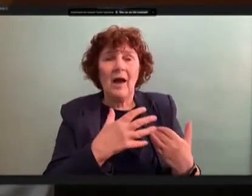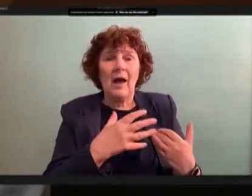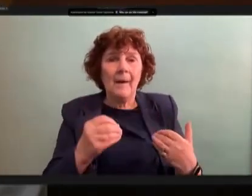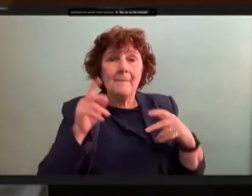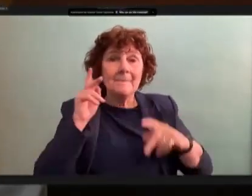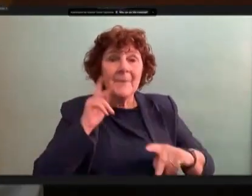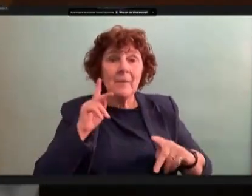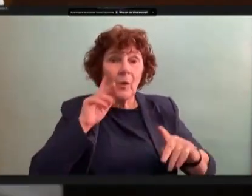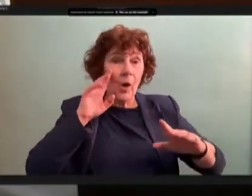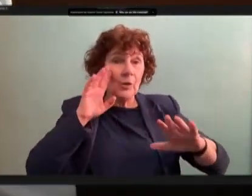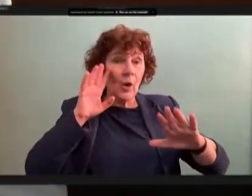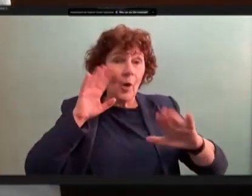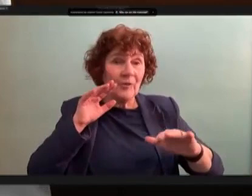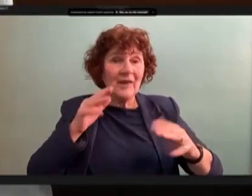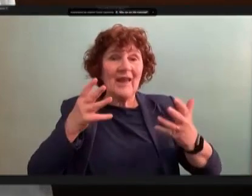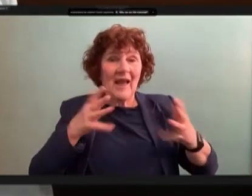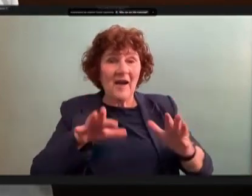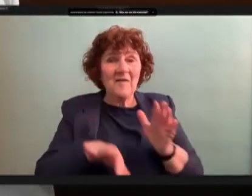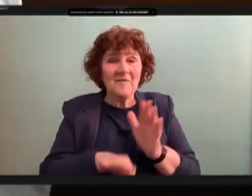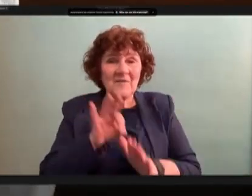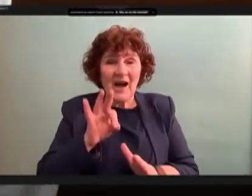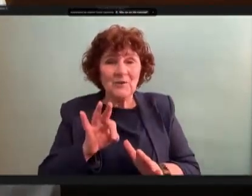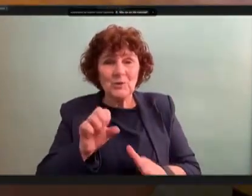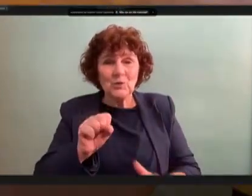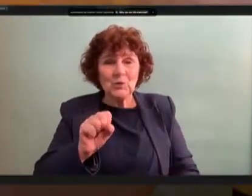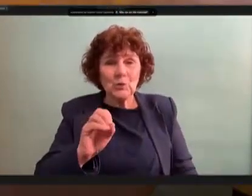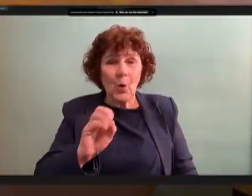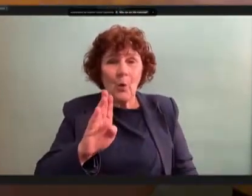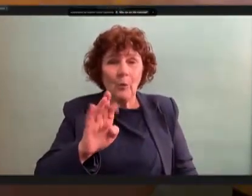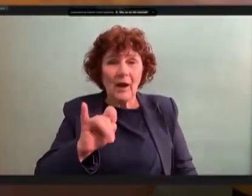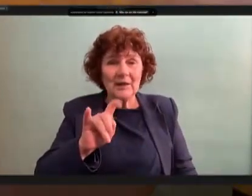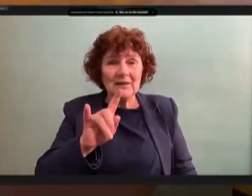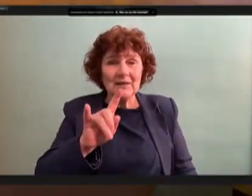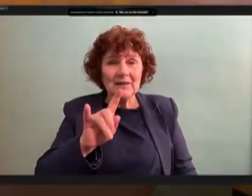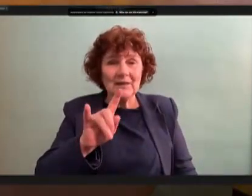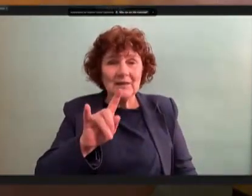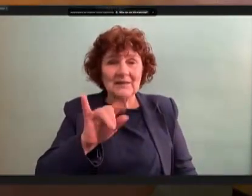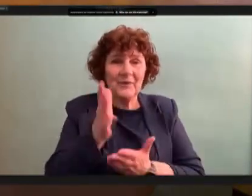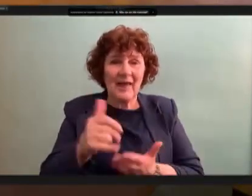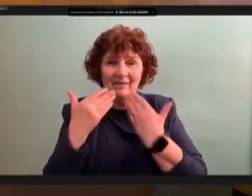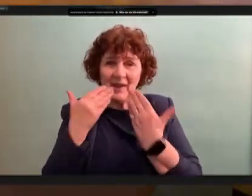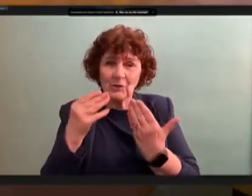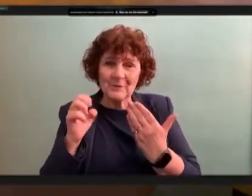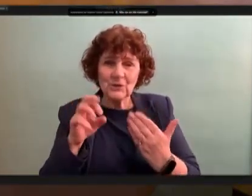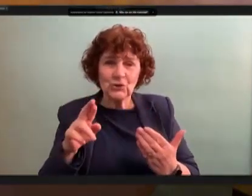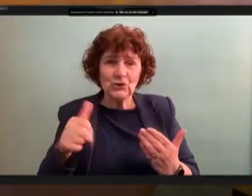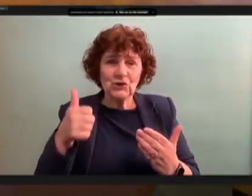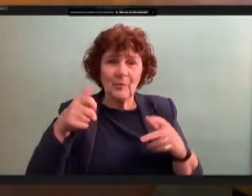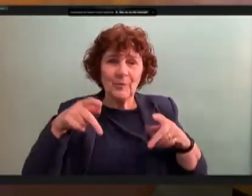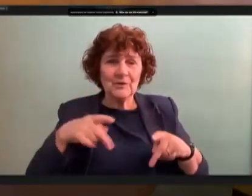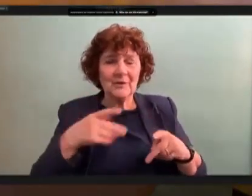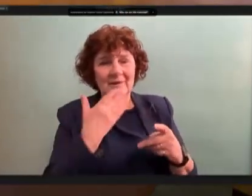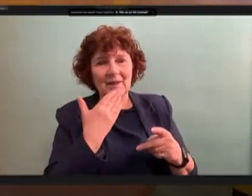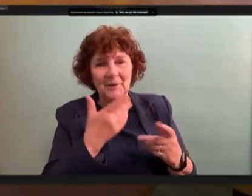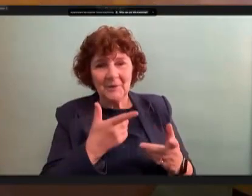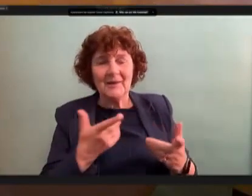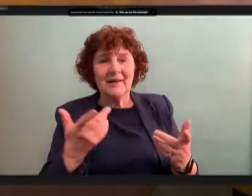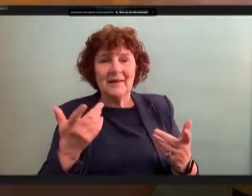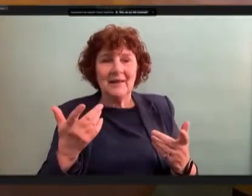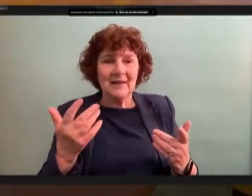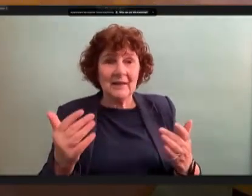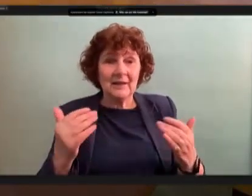hopefully have found their sobriety through the event. Thanks, Mr. Chair. Thank you very much. Probably moved in second. All in favor, signify by saying aye.